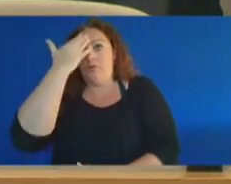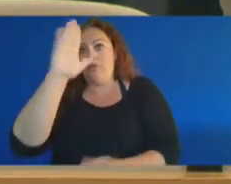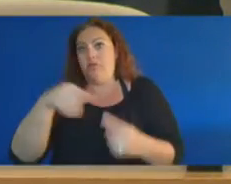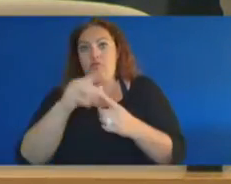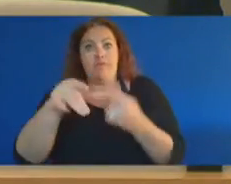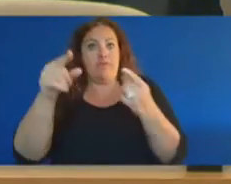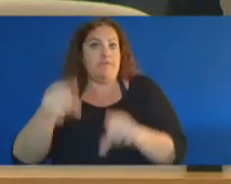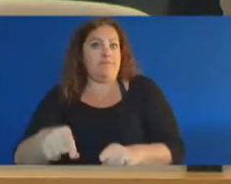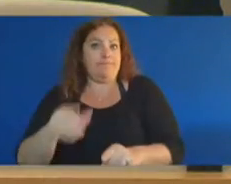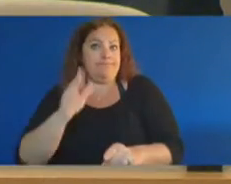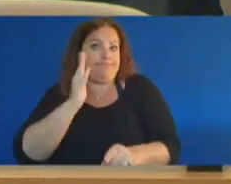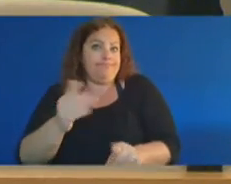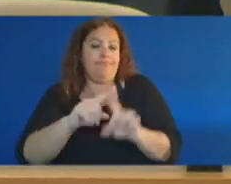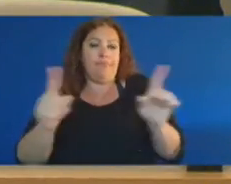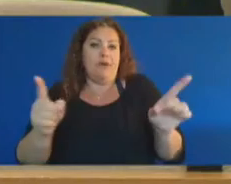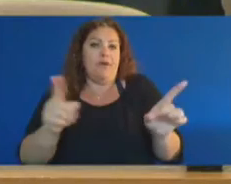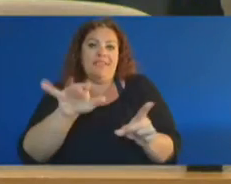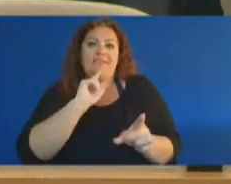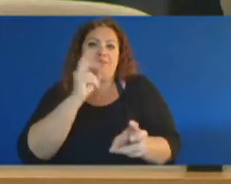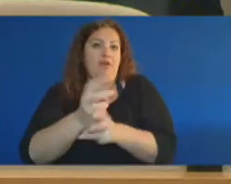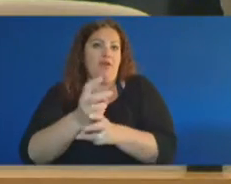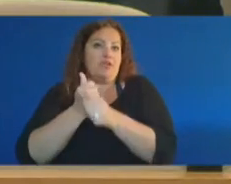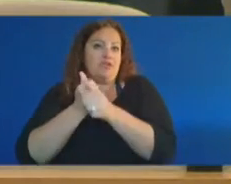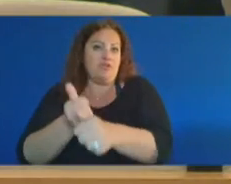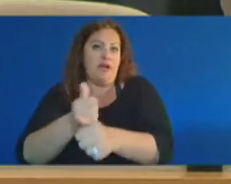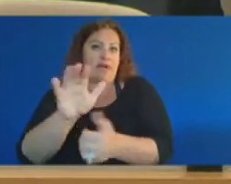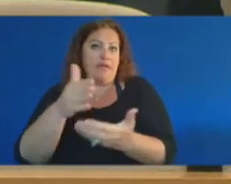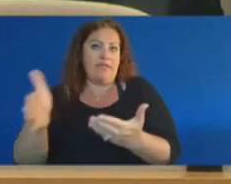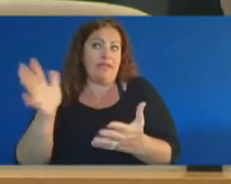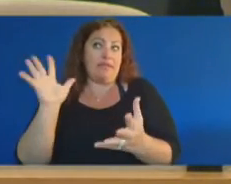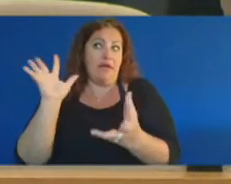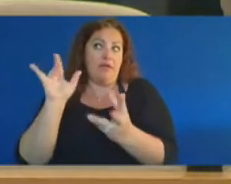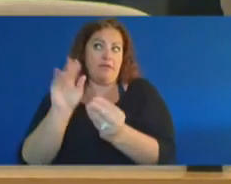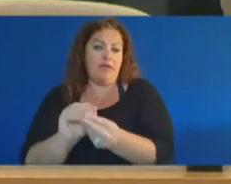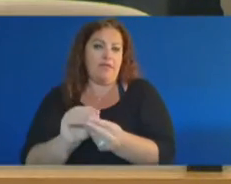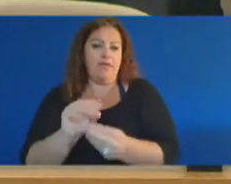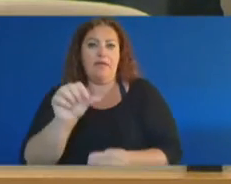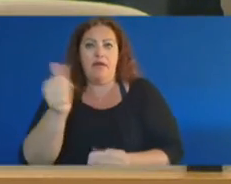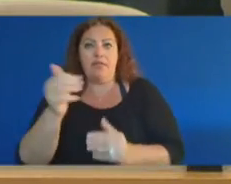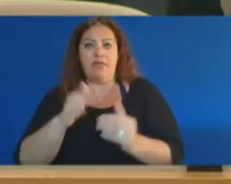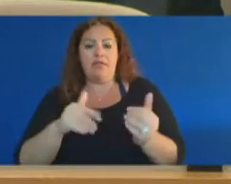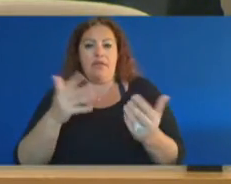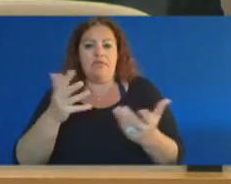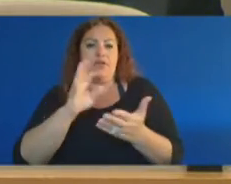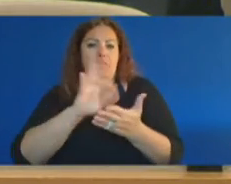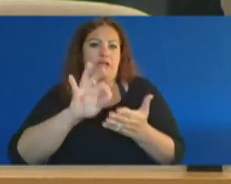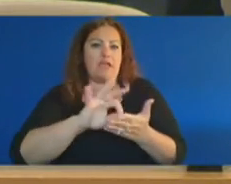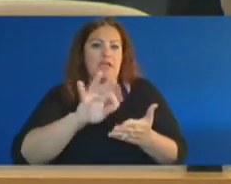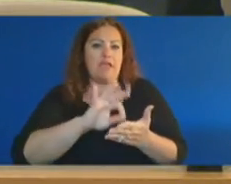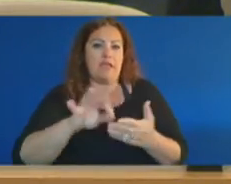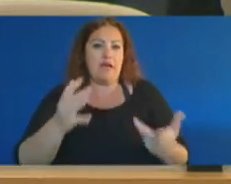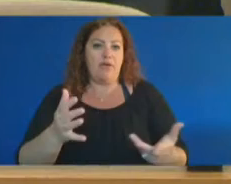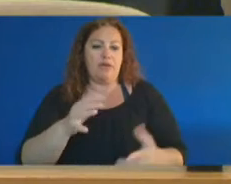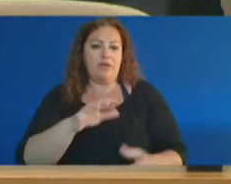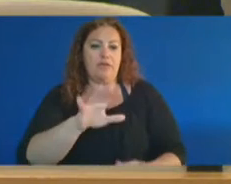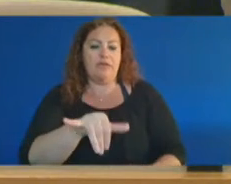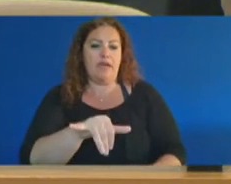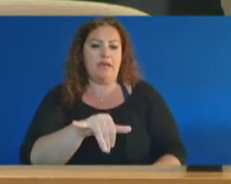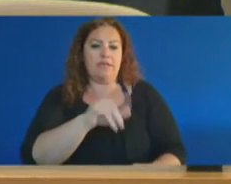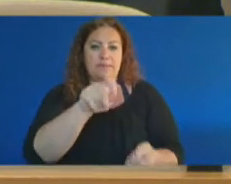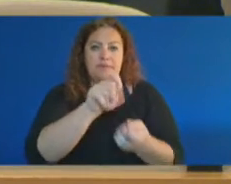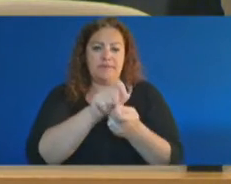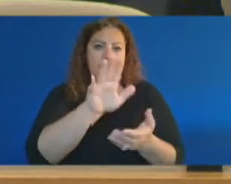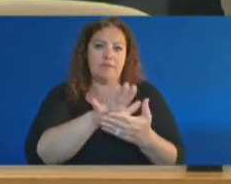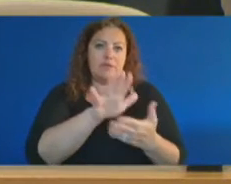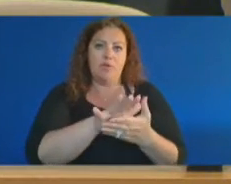are it's very hard to track those things sort of cumulatively other than by counting mobiles at a particular school because that's the way